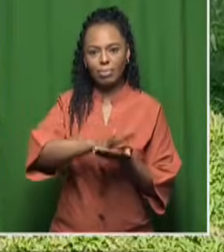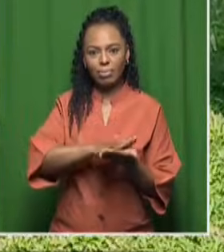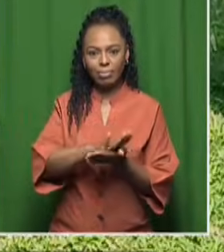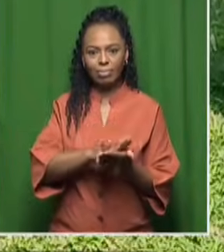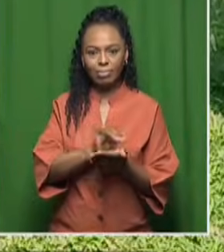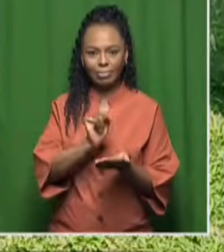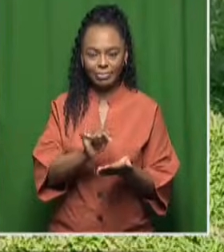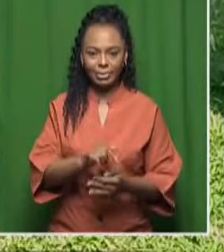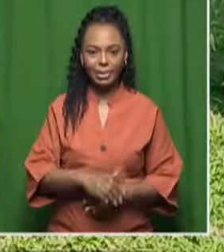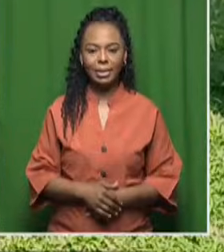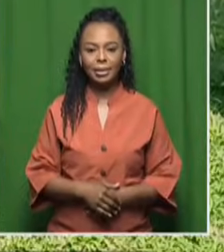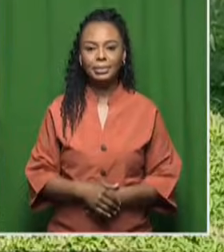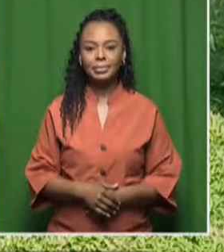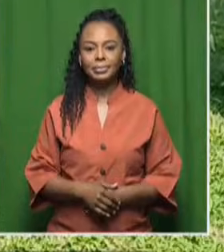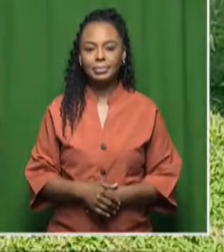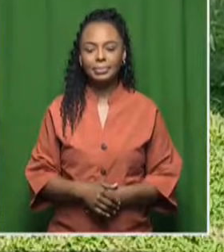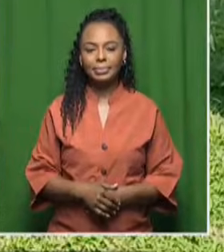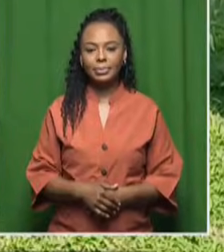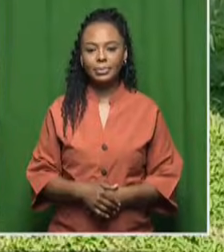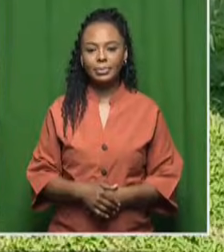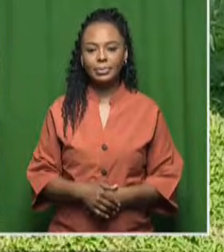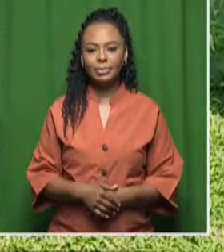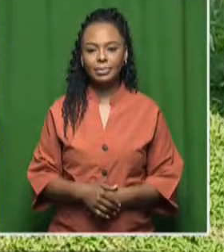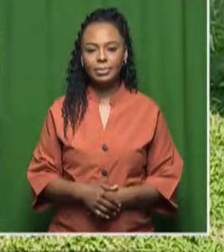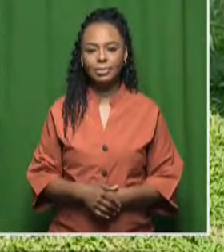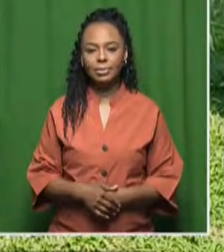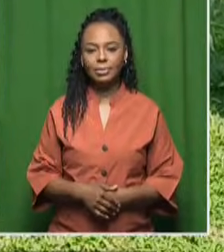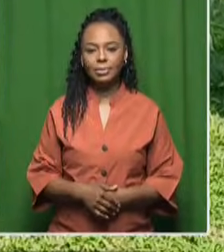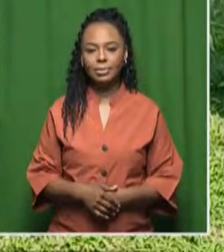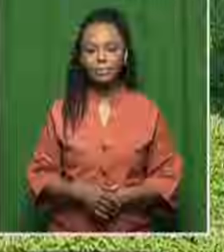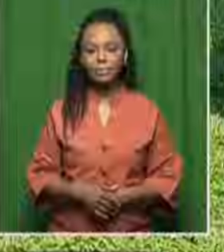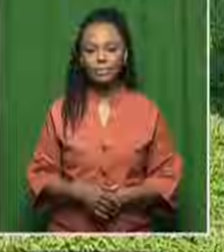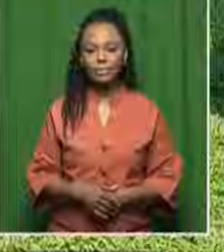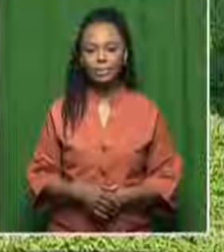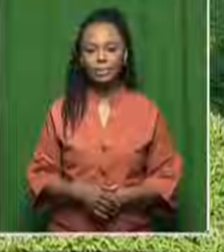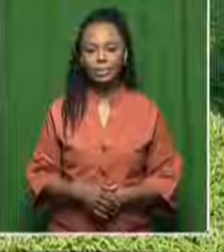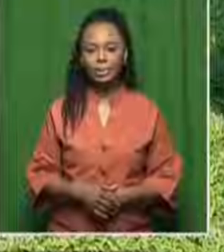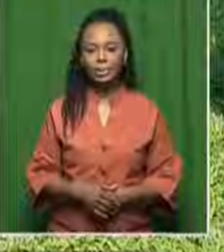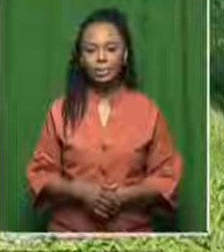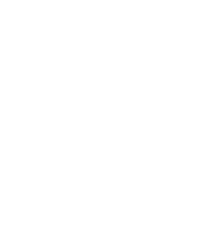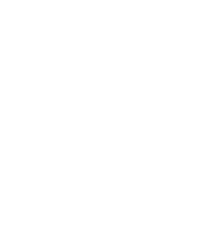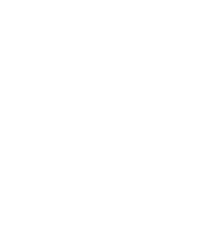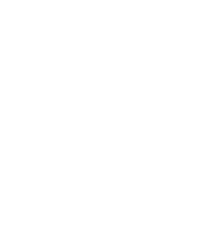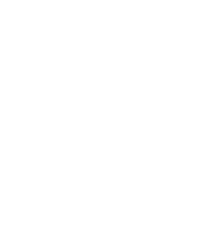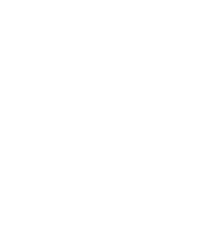them. I'm Vutivi Maluleke, SABC News, Polokwane.